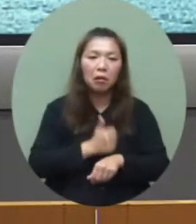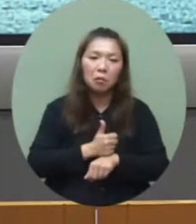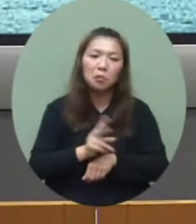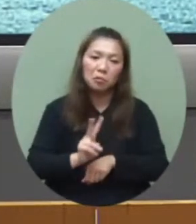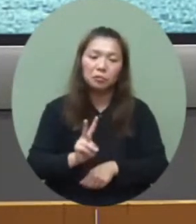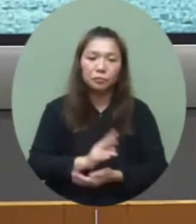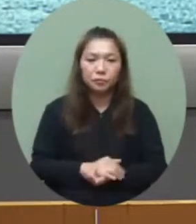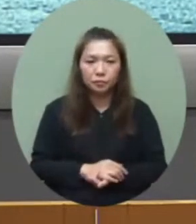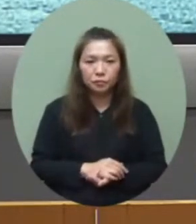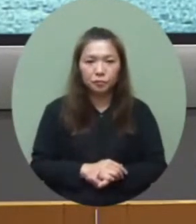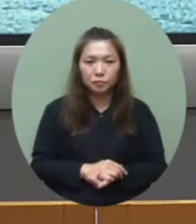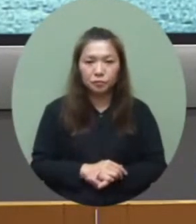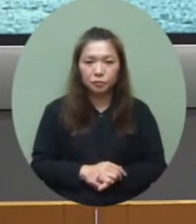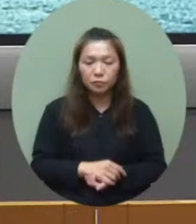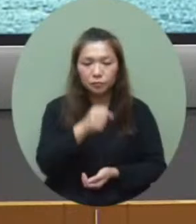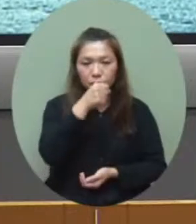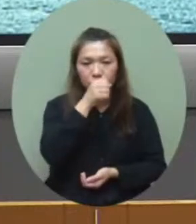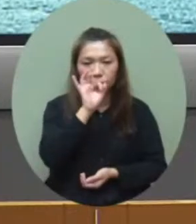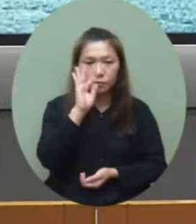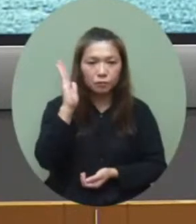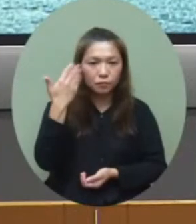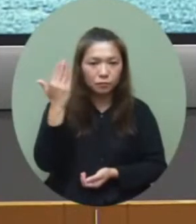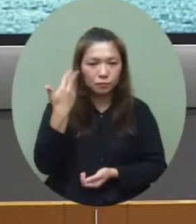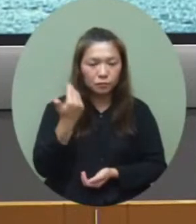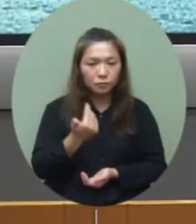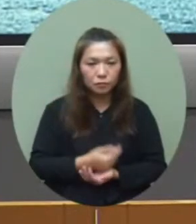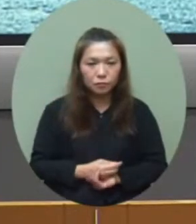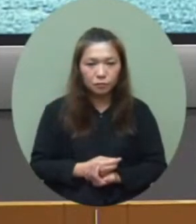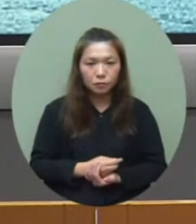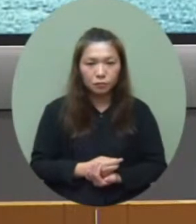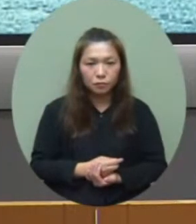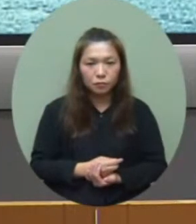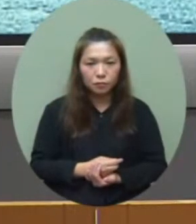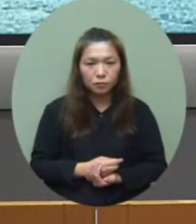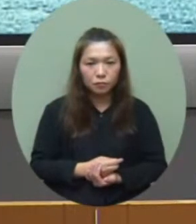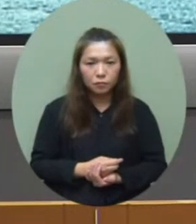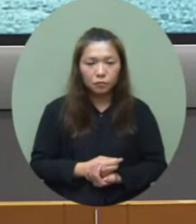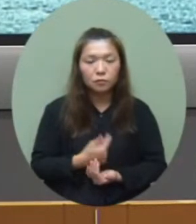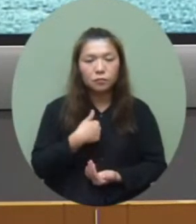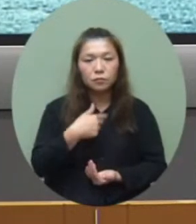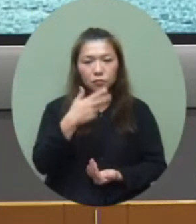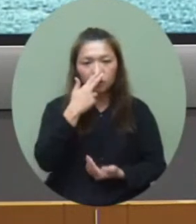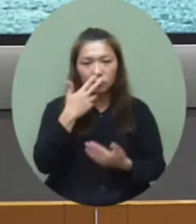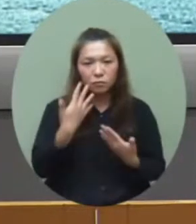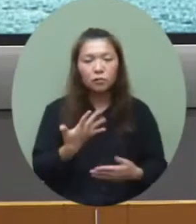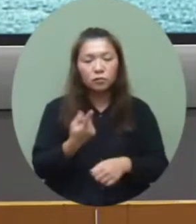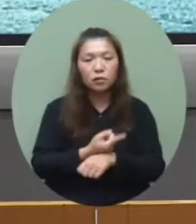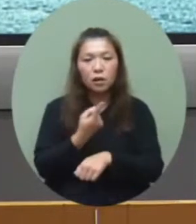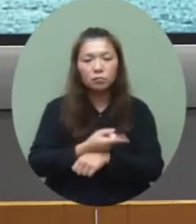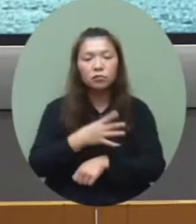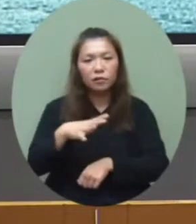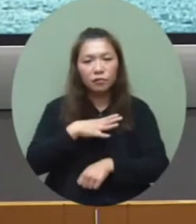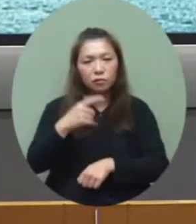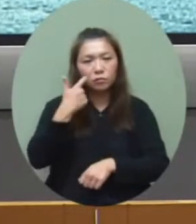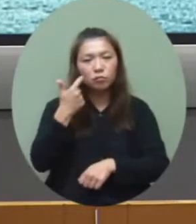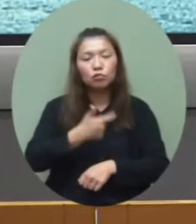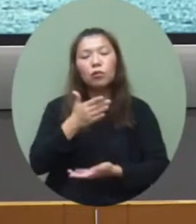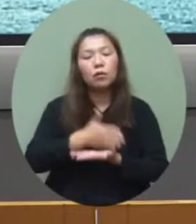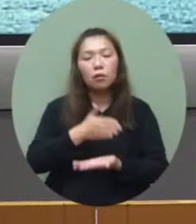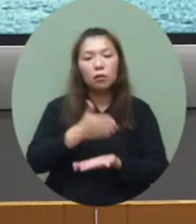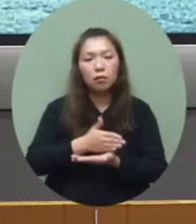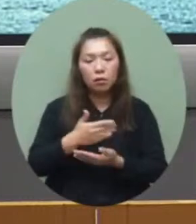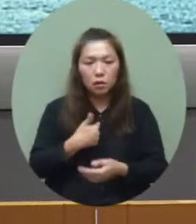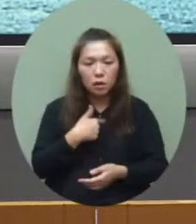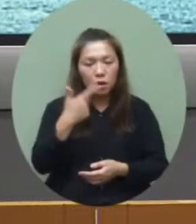So there would still be a certain level of transmission going on in the community. The speaker is not using a mic. Well, I